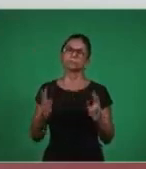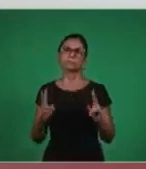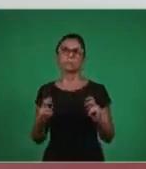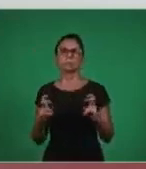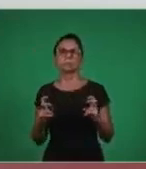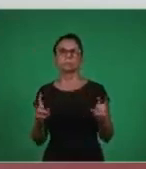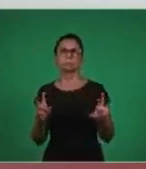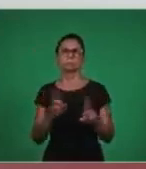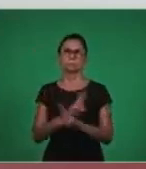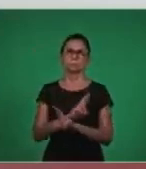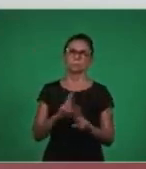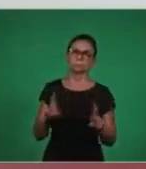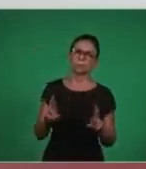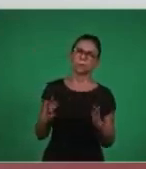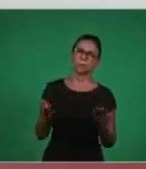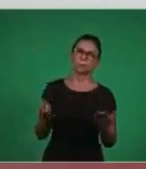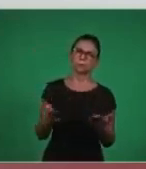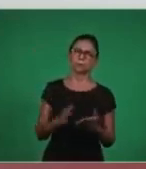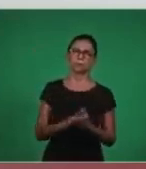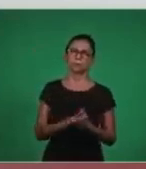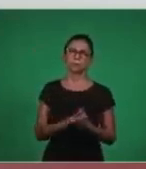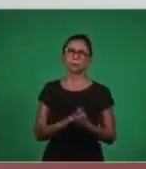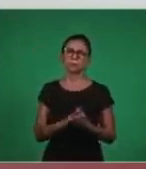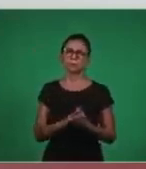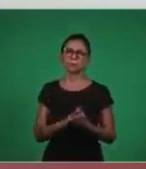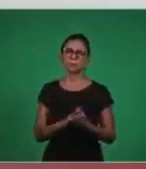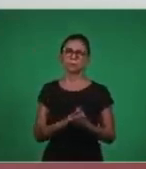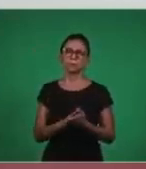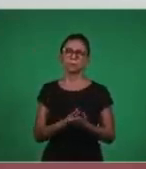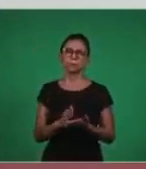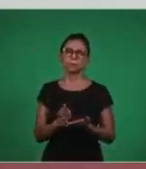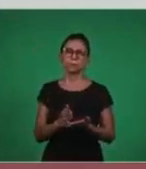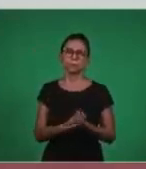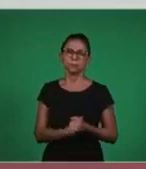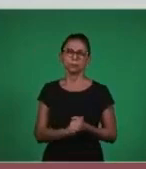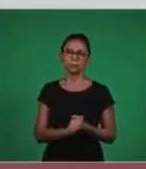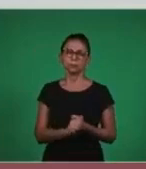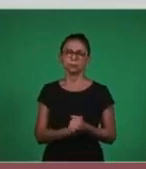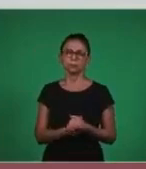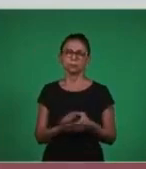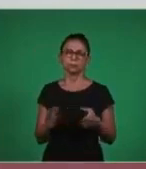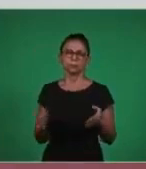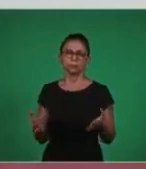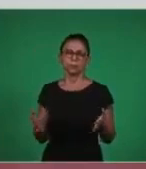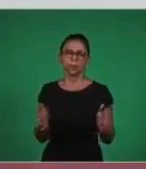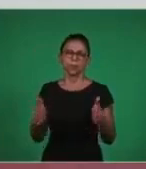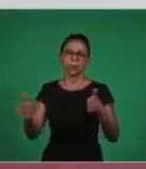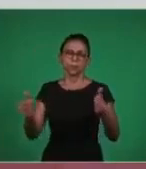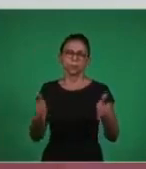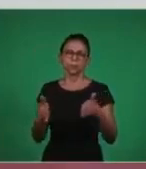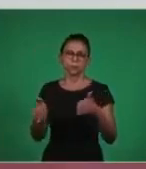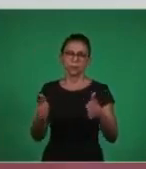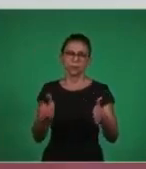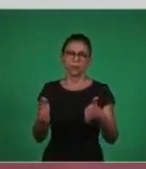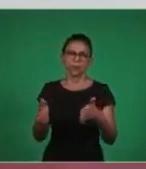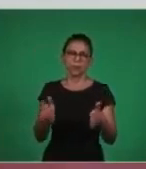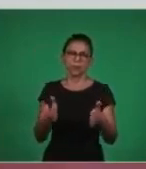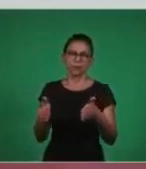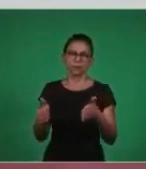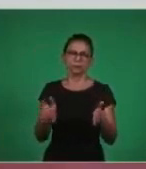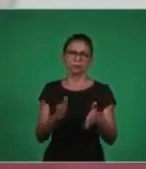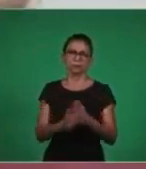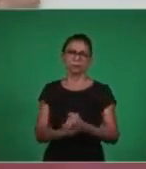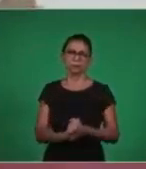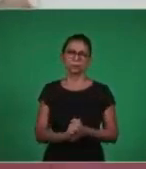bring certain topics that are related to the sensibility and inclusion for people